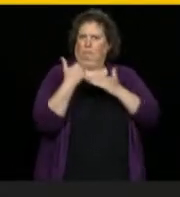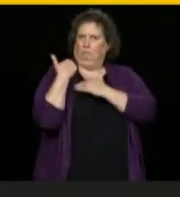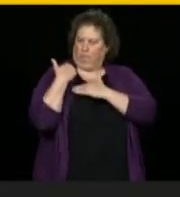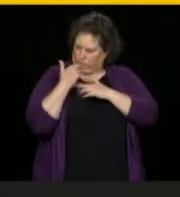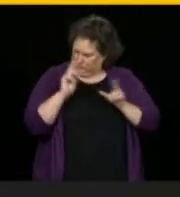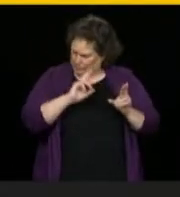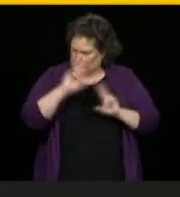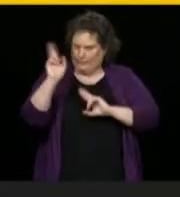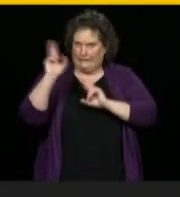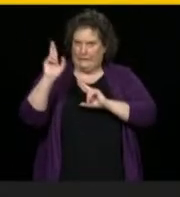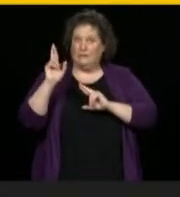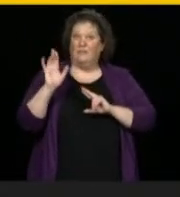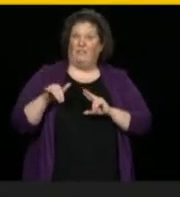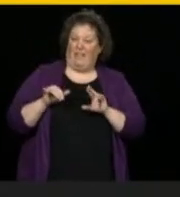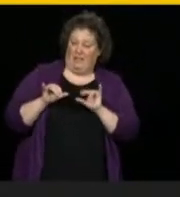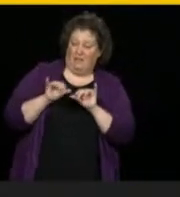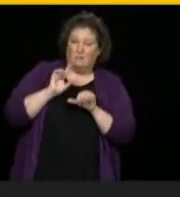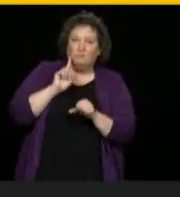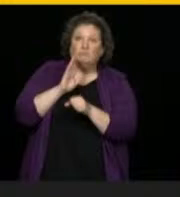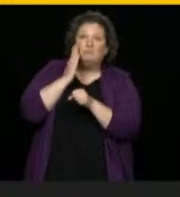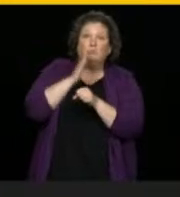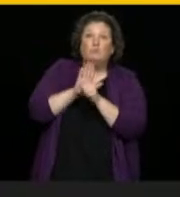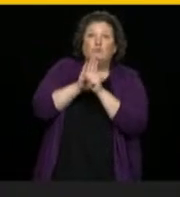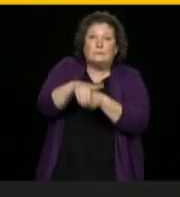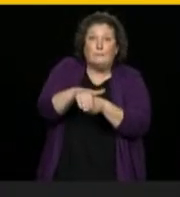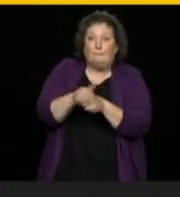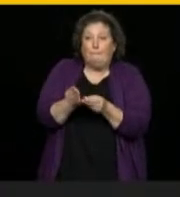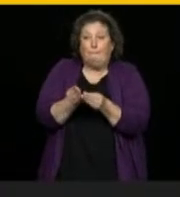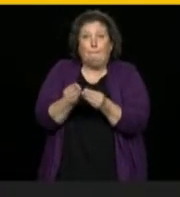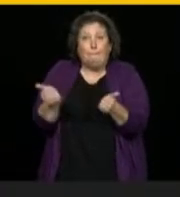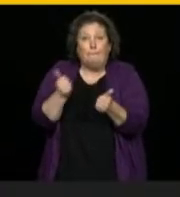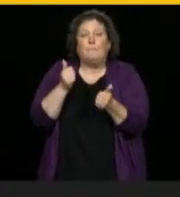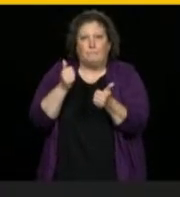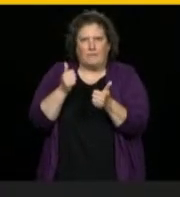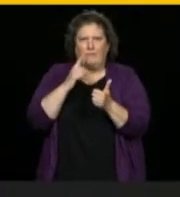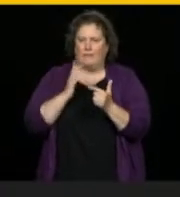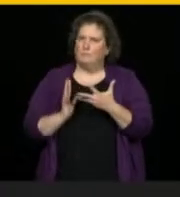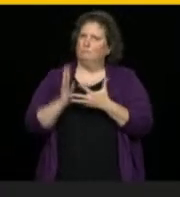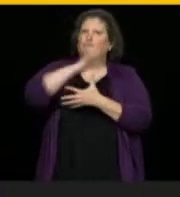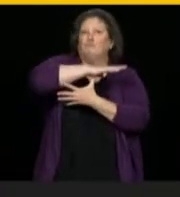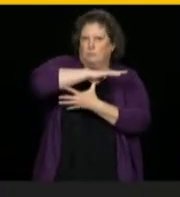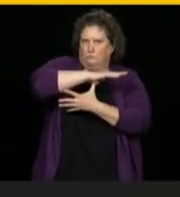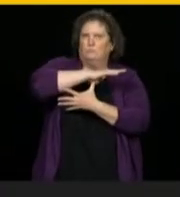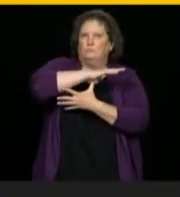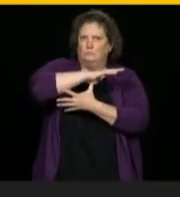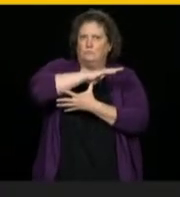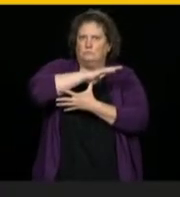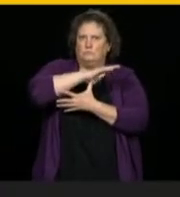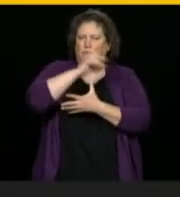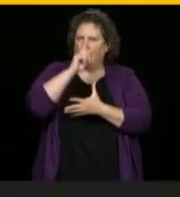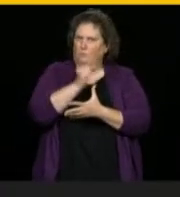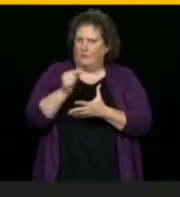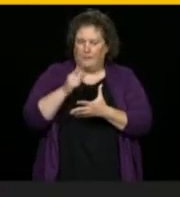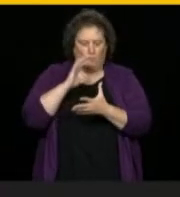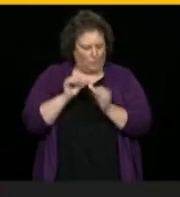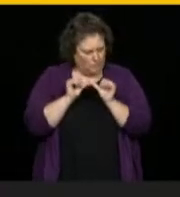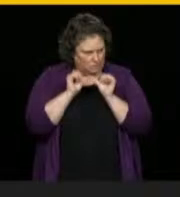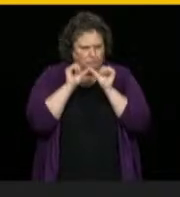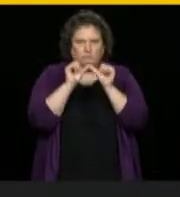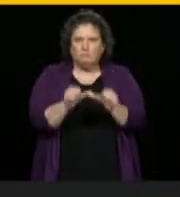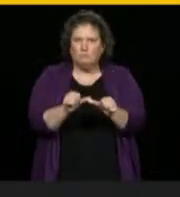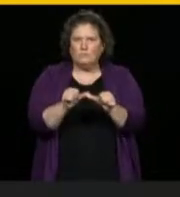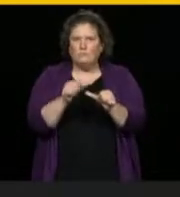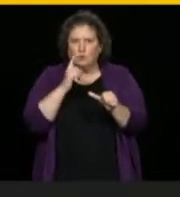unconscious bias, and discrimination is a top priority for our government, and we will continue to listen and work with communities